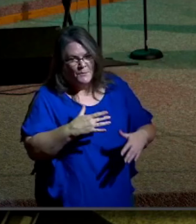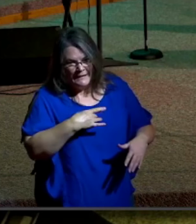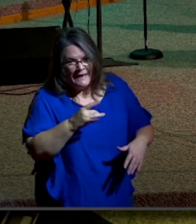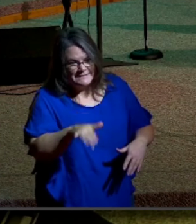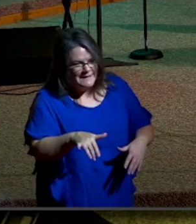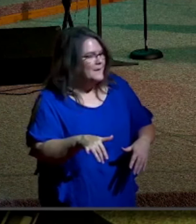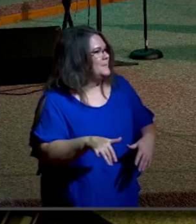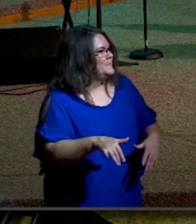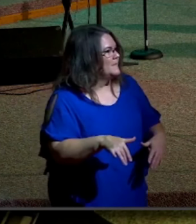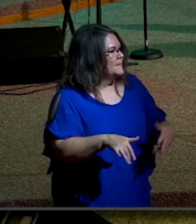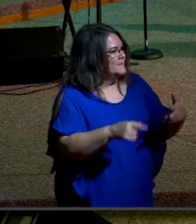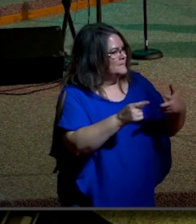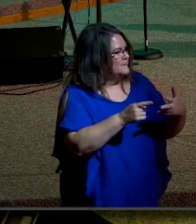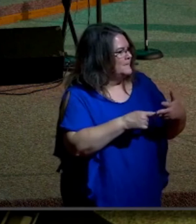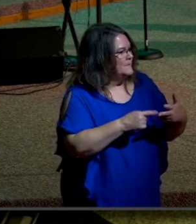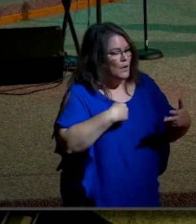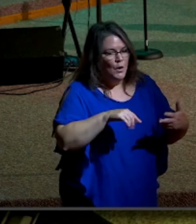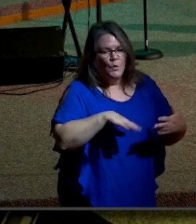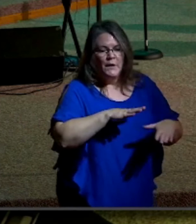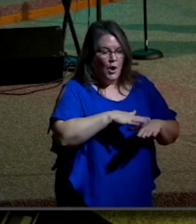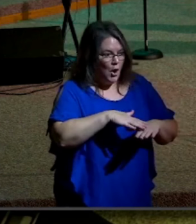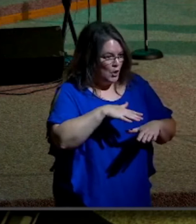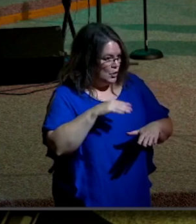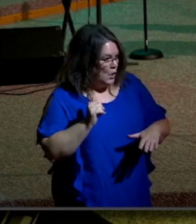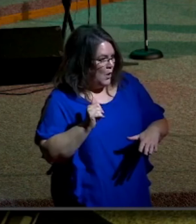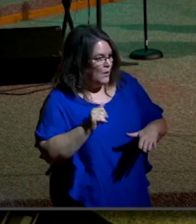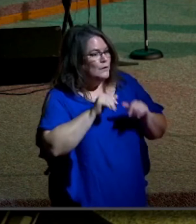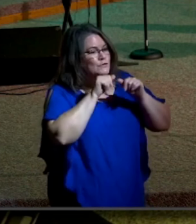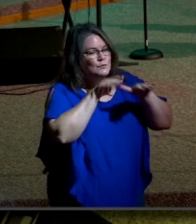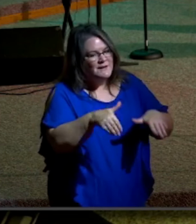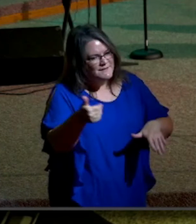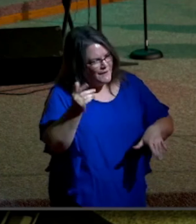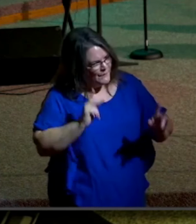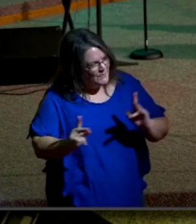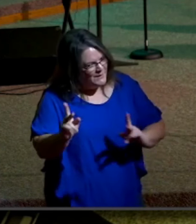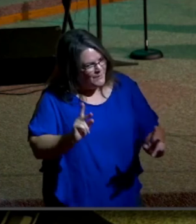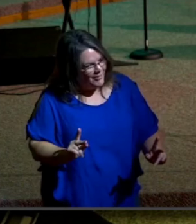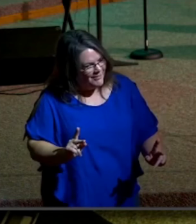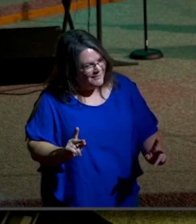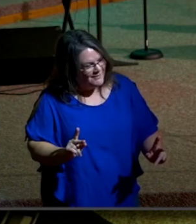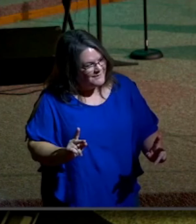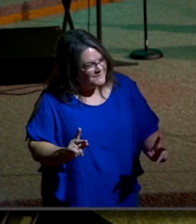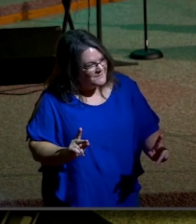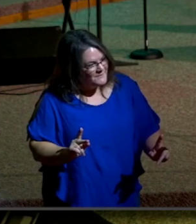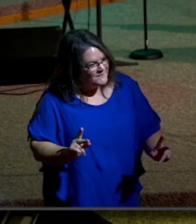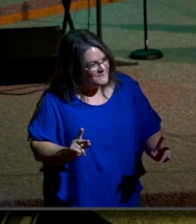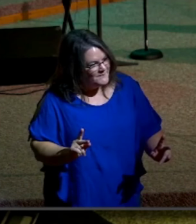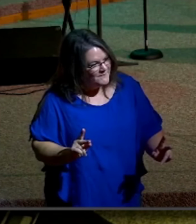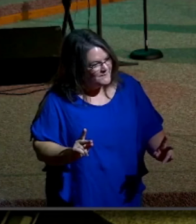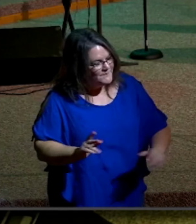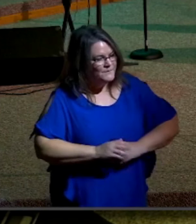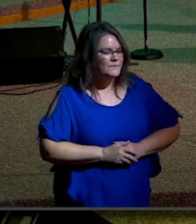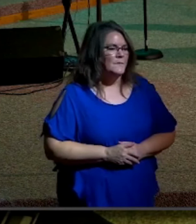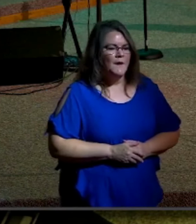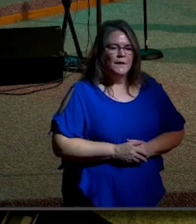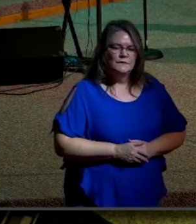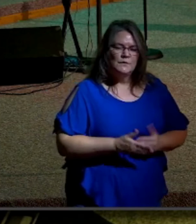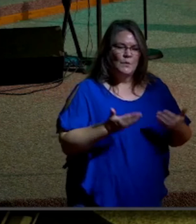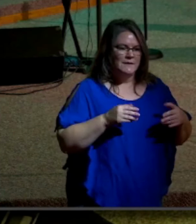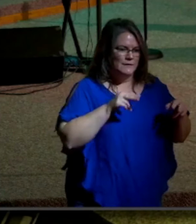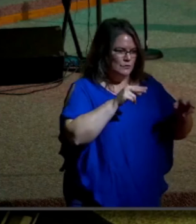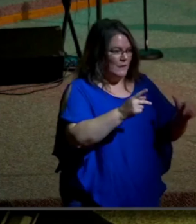then point number three, we are called to bless others. So let's look at this